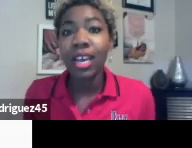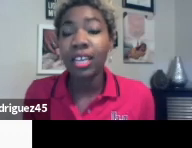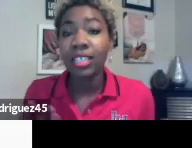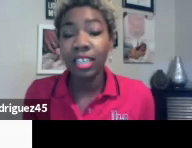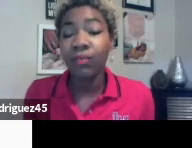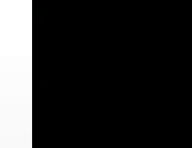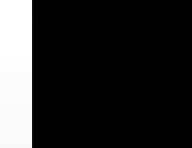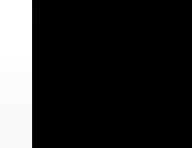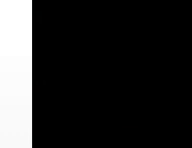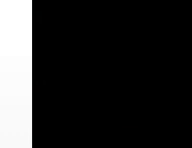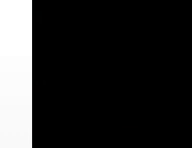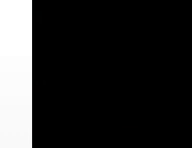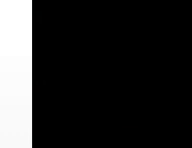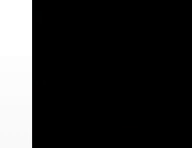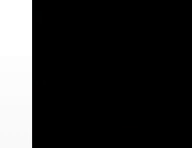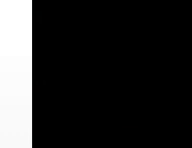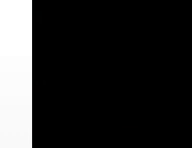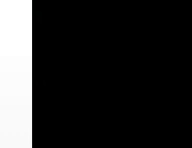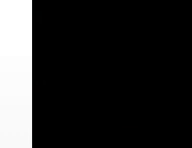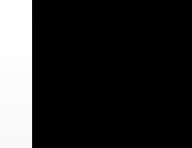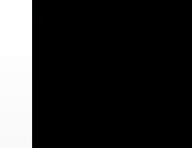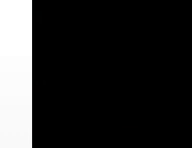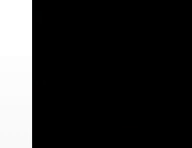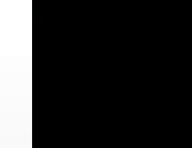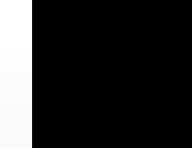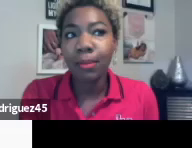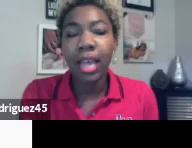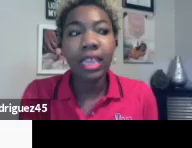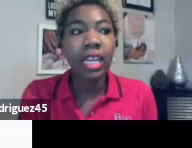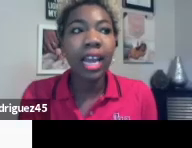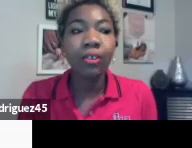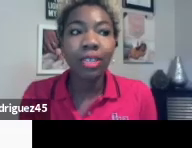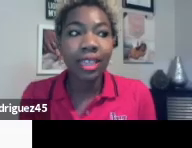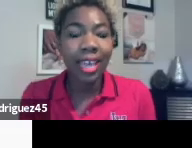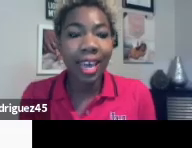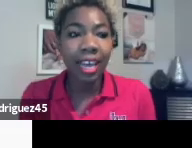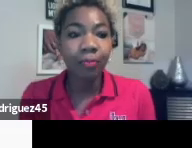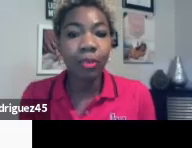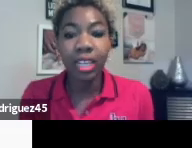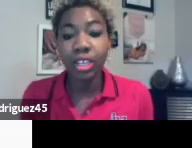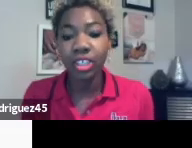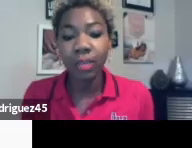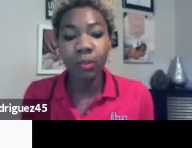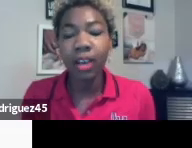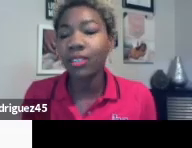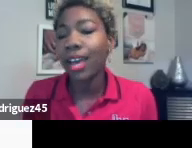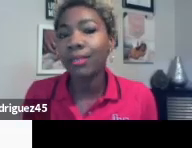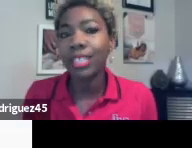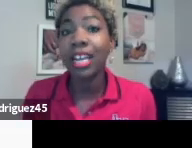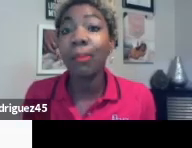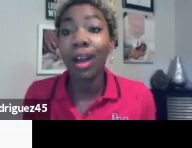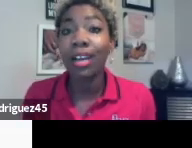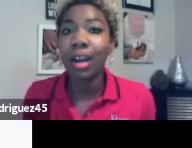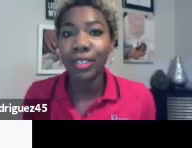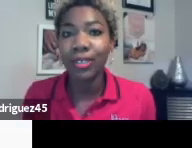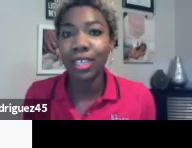to the professional development. So that's awesome. And then not only that, with internships, we also have